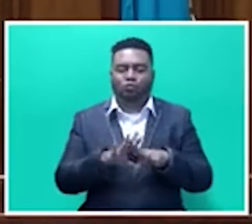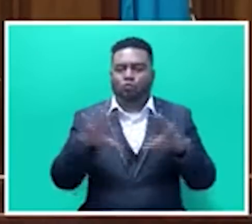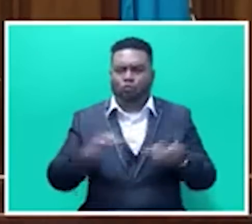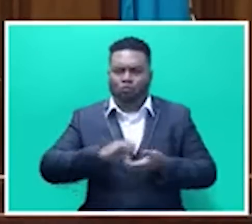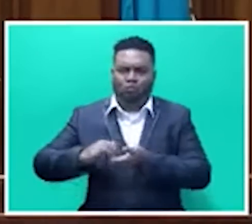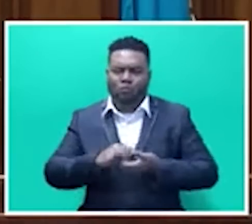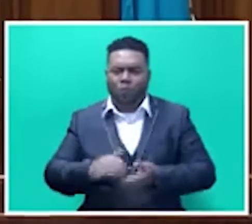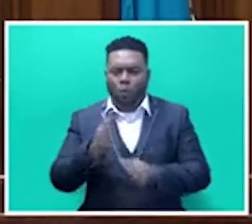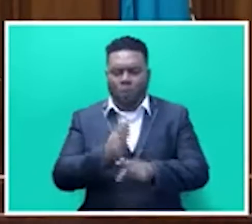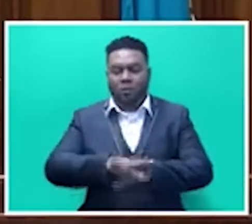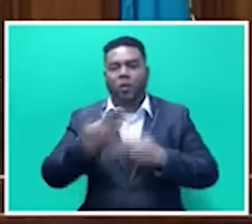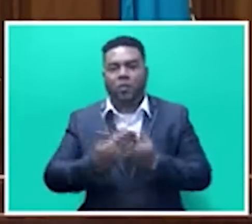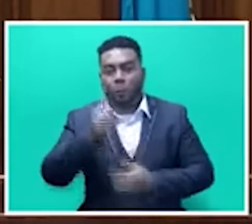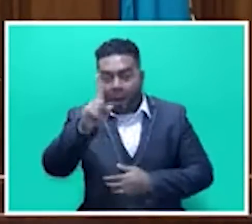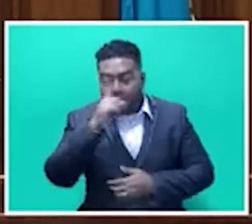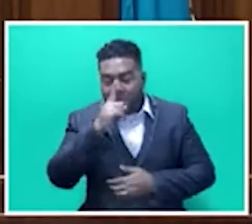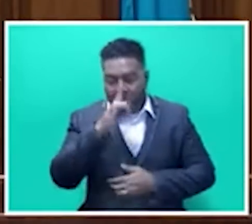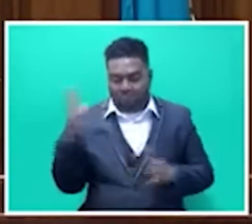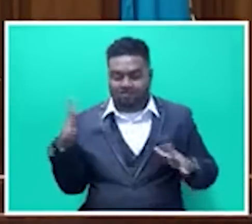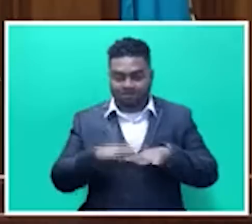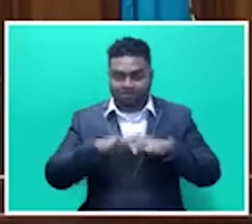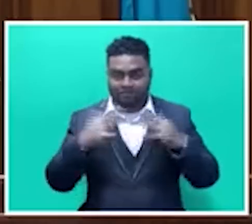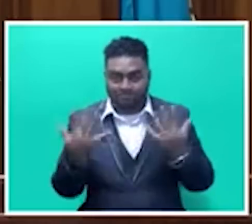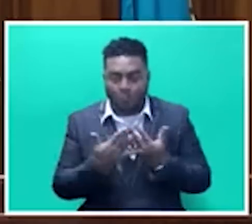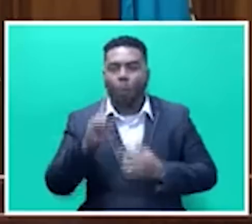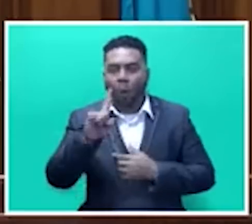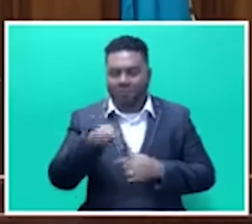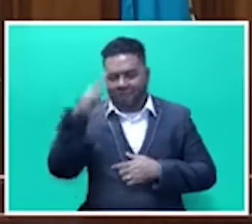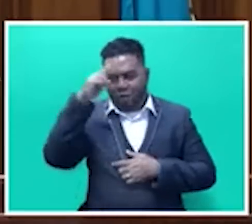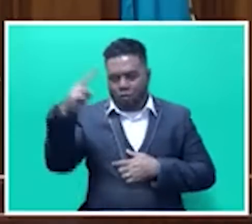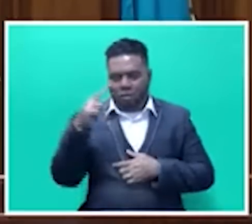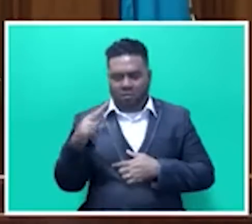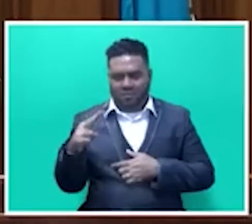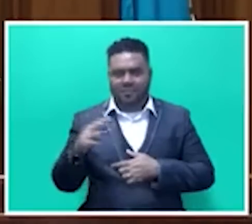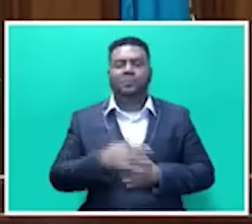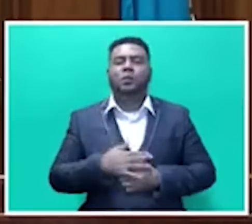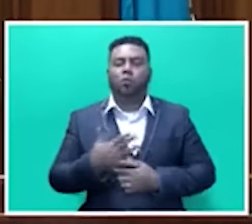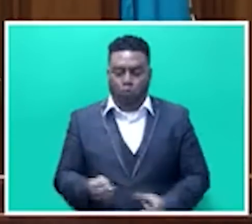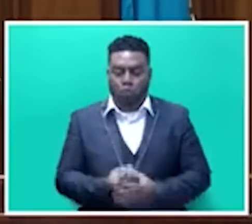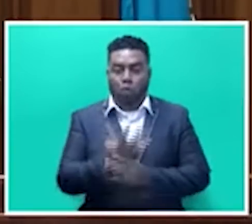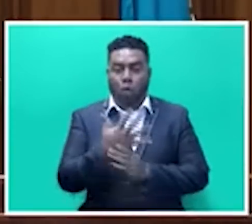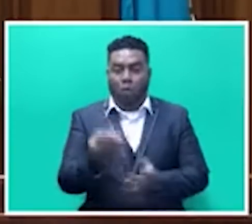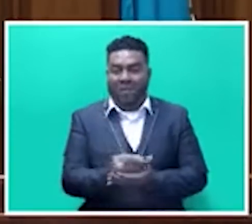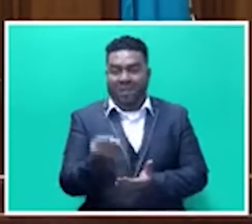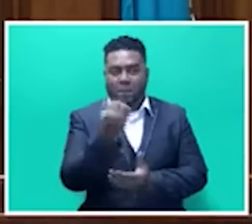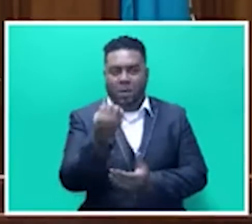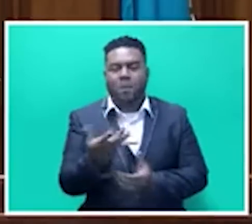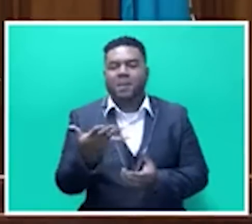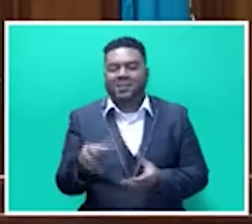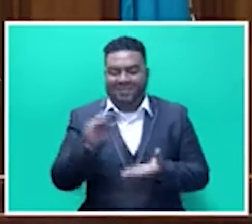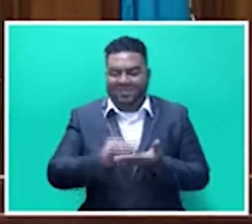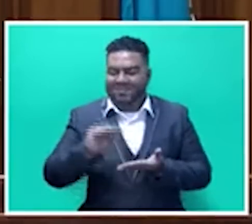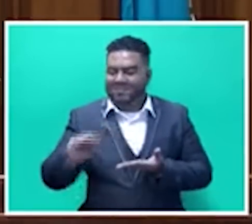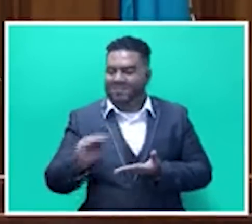people and one nation. To grow the economy, we must increase the size of the pie